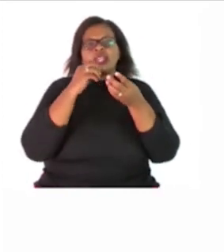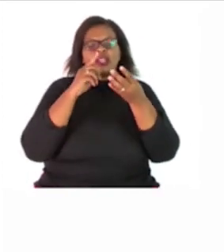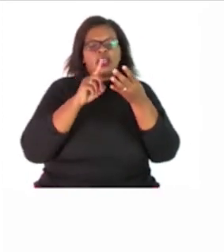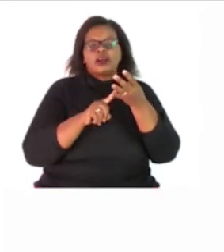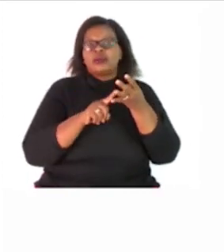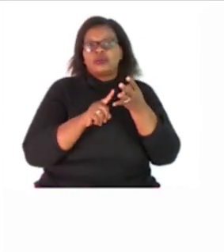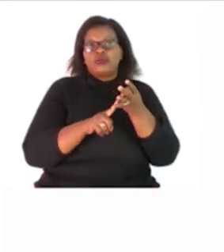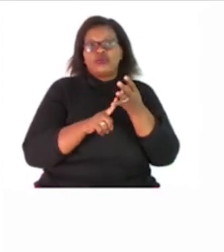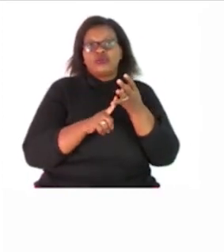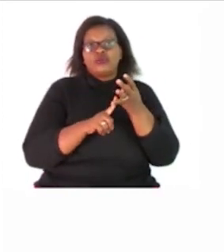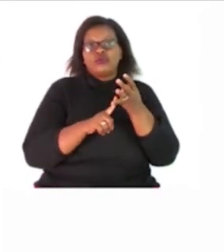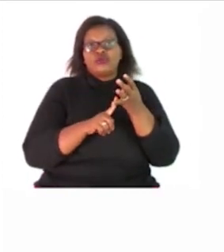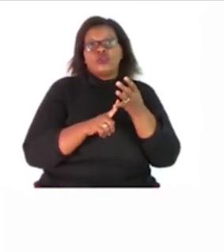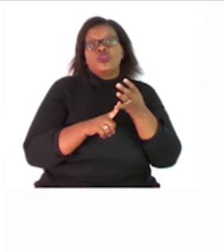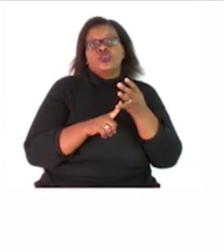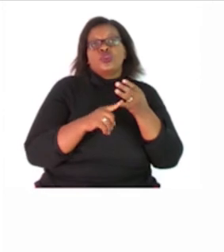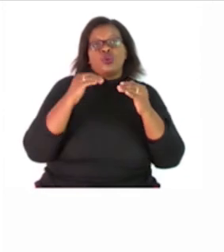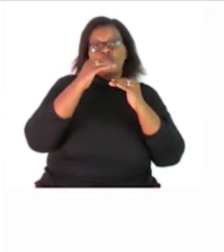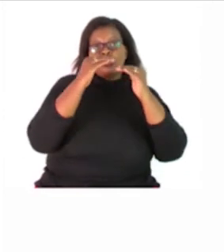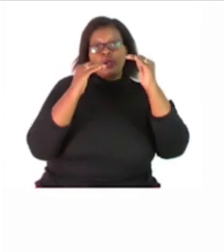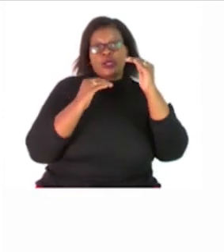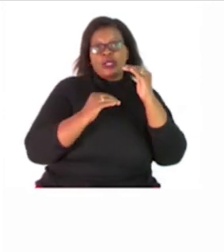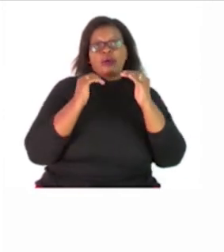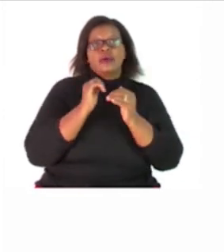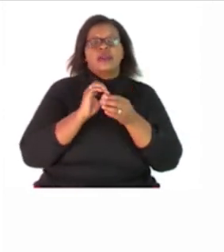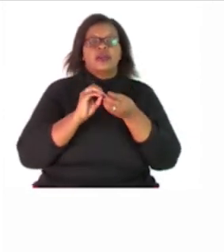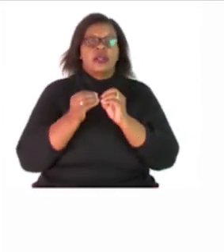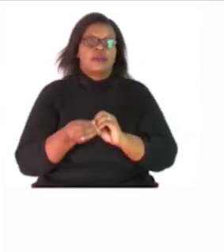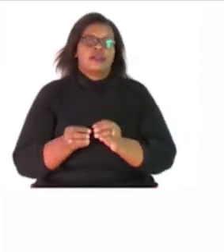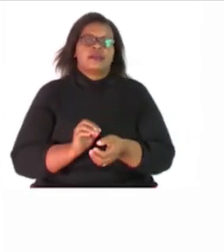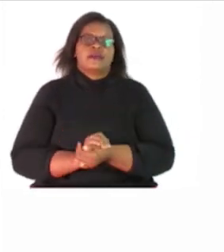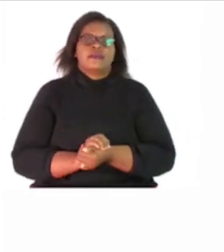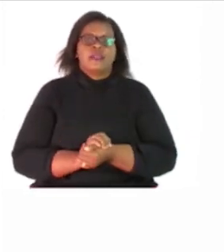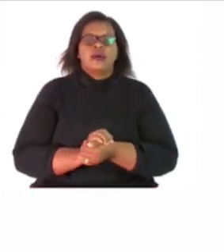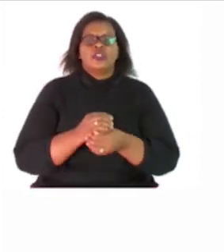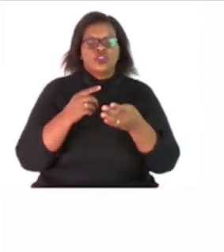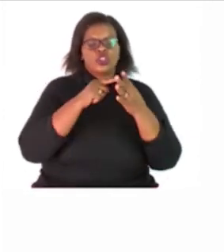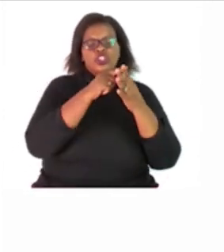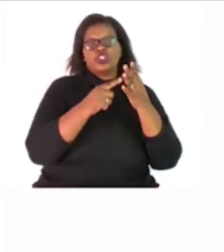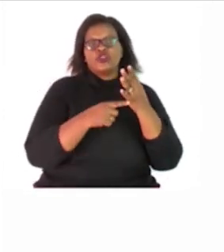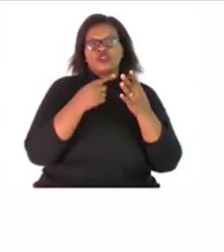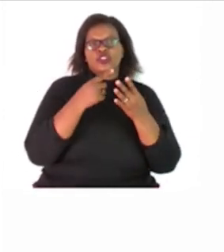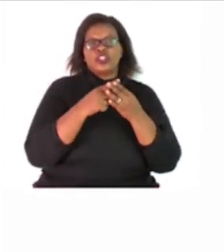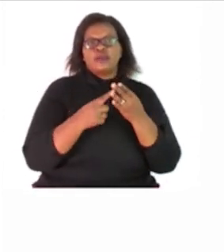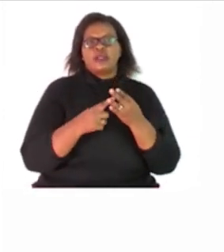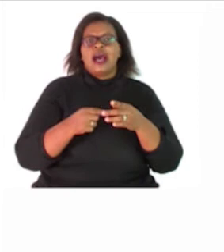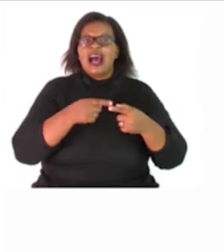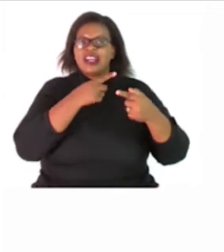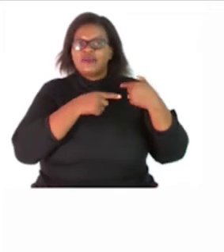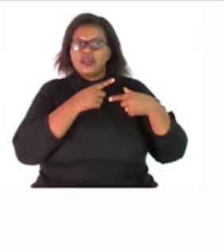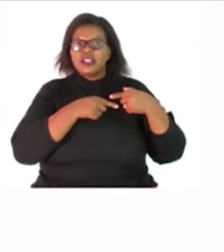last step, we should bring down the numbers. These steps are repeated every